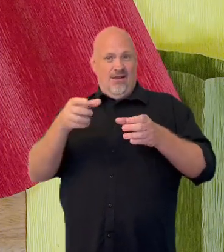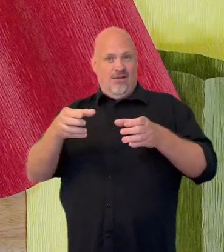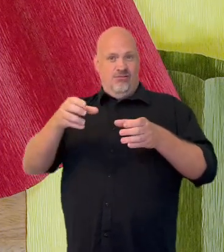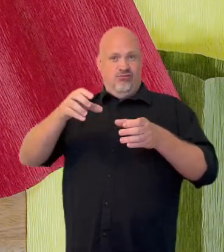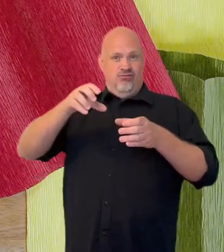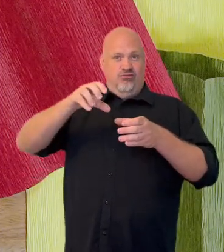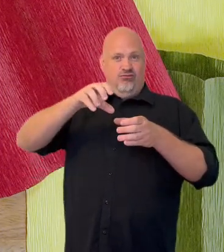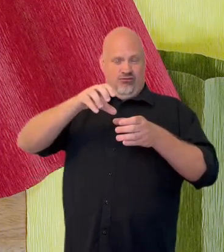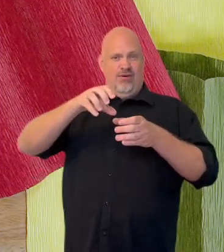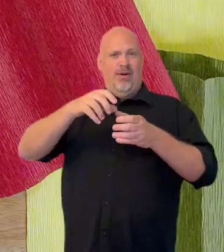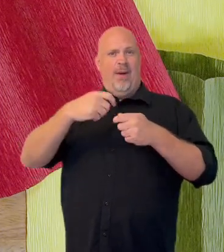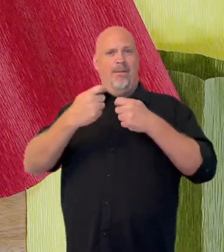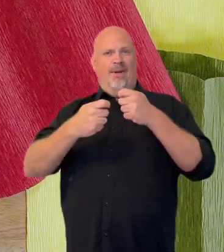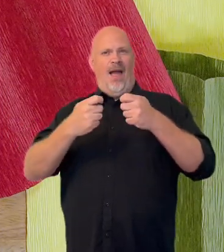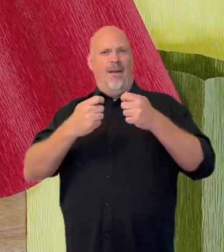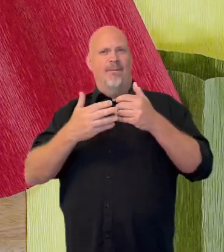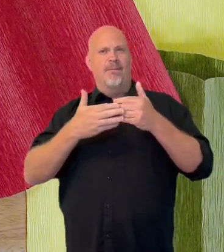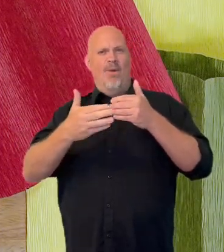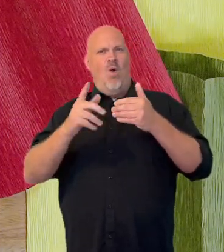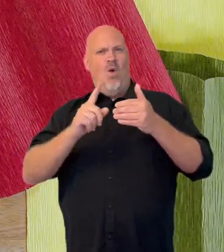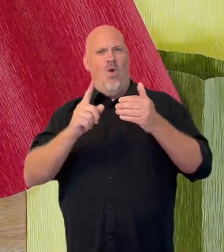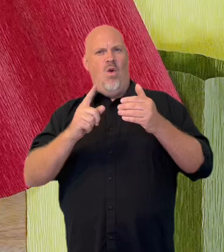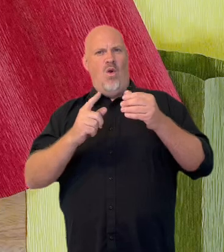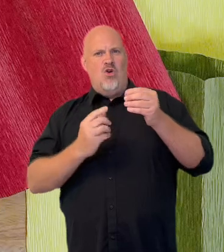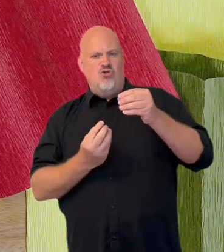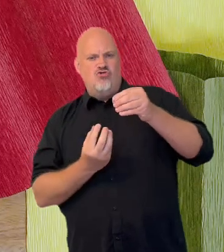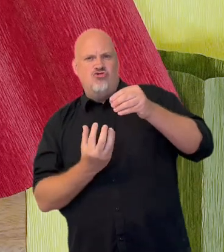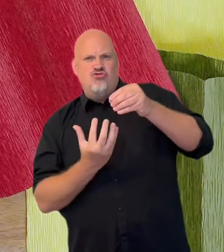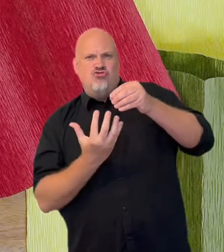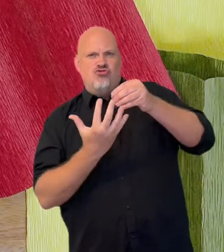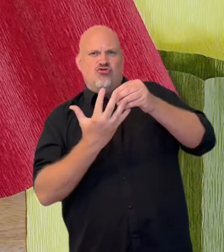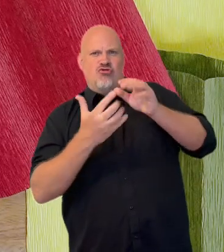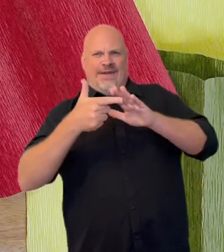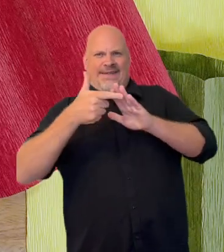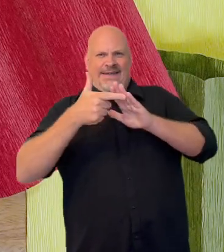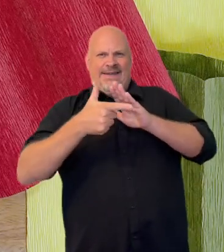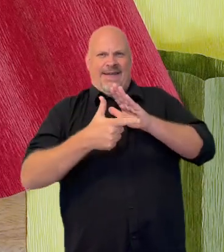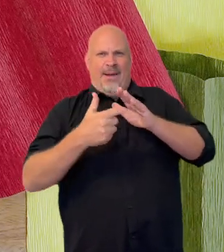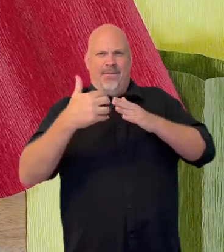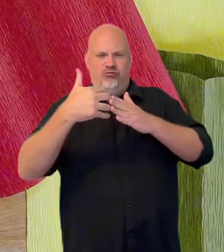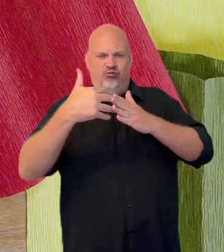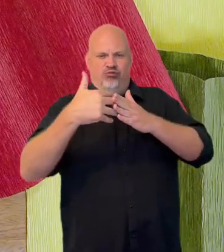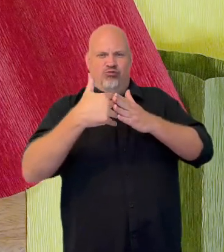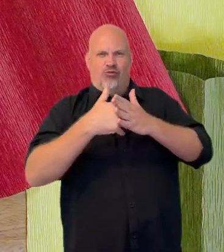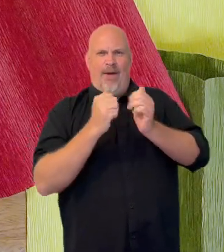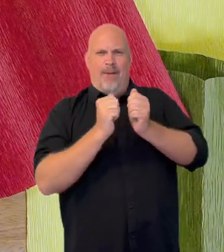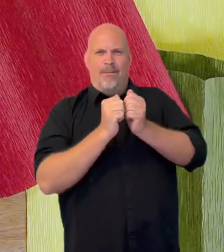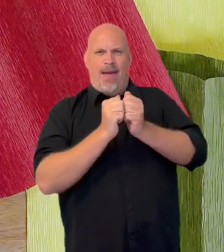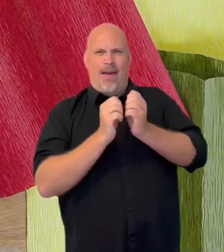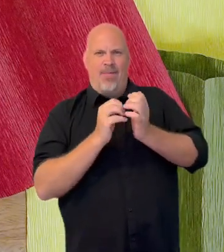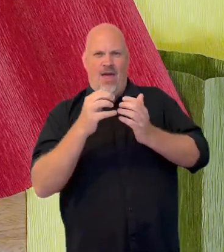to really add extra depth to the paper that you're creating,